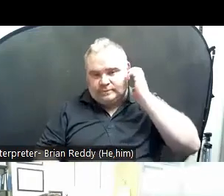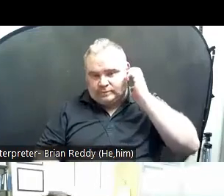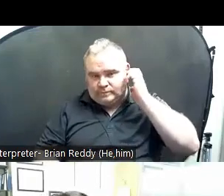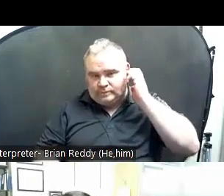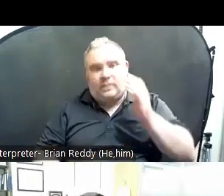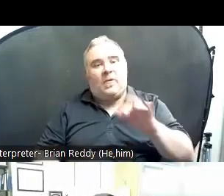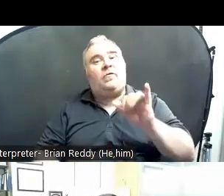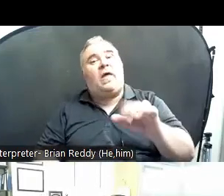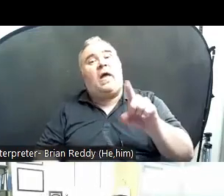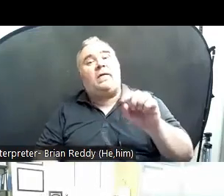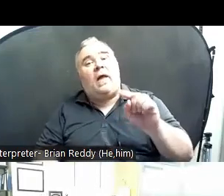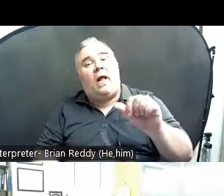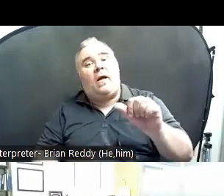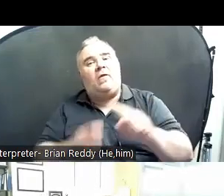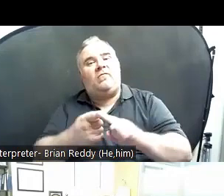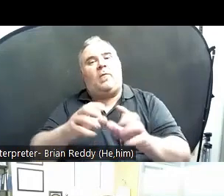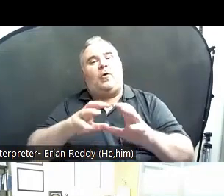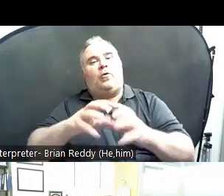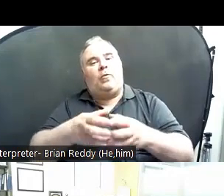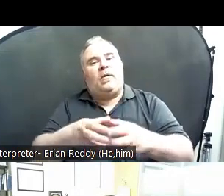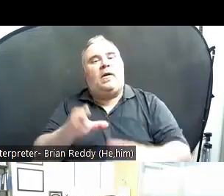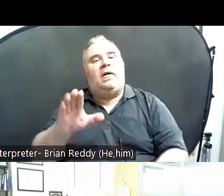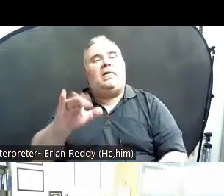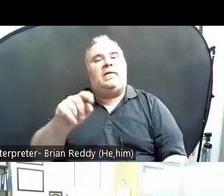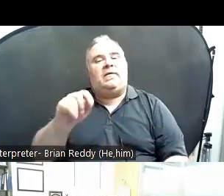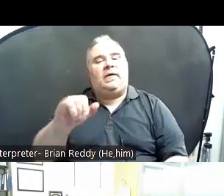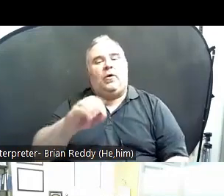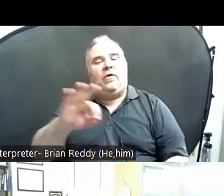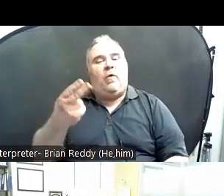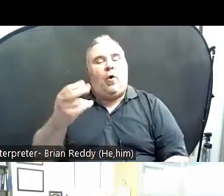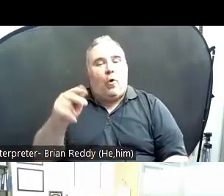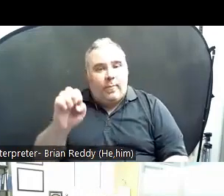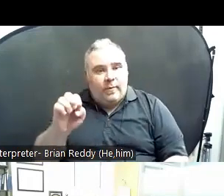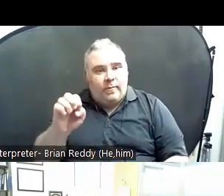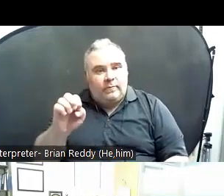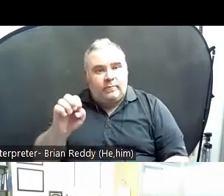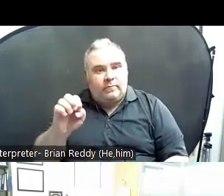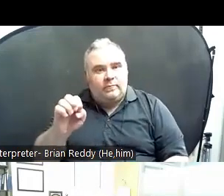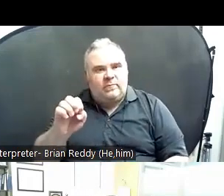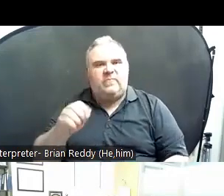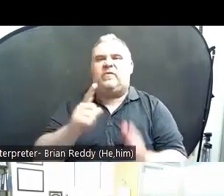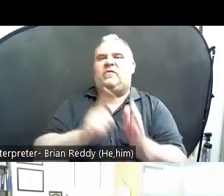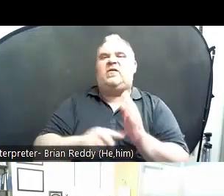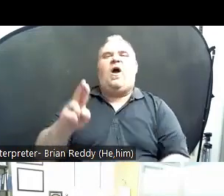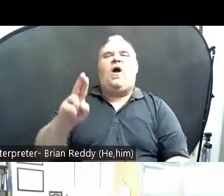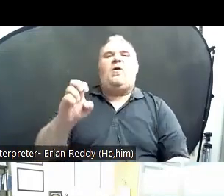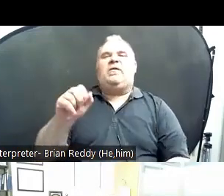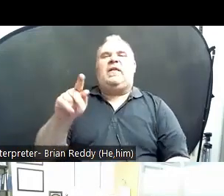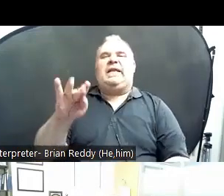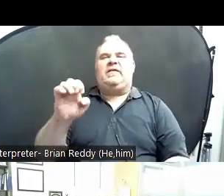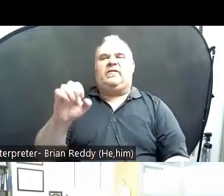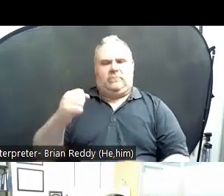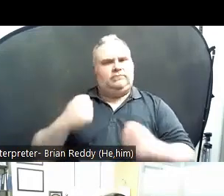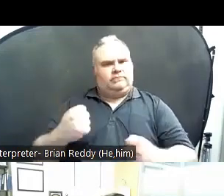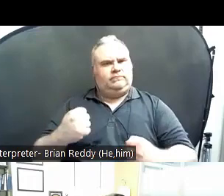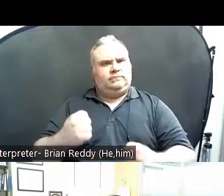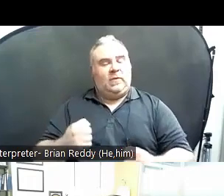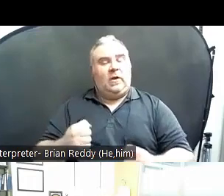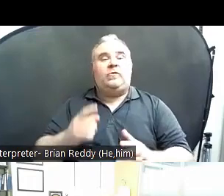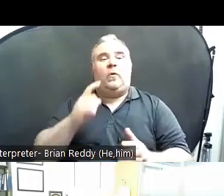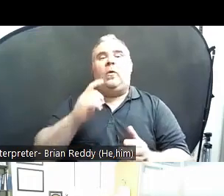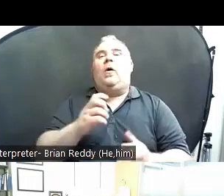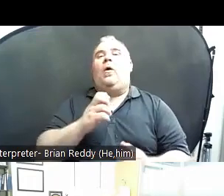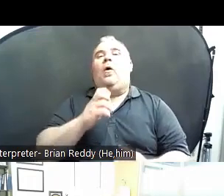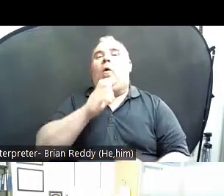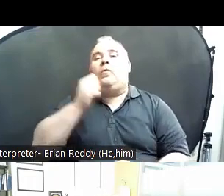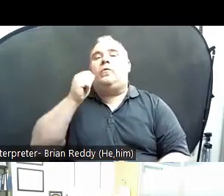data is from a group from City of Hope that looks at resilience. So they studied patients with breast cancer, older adults